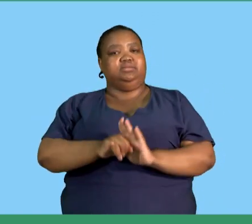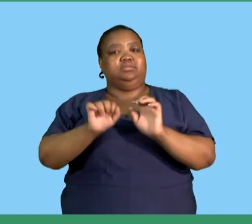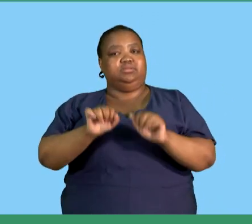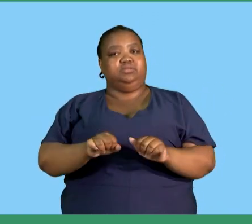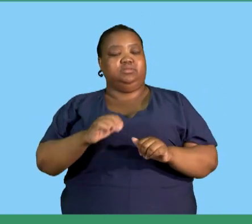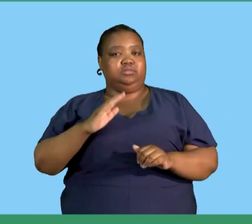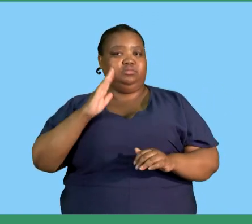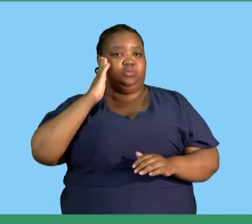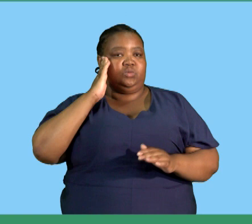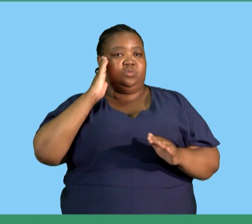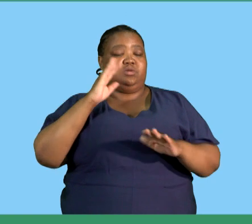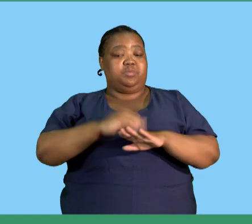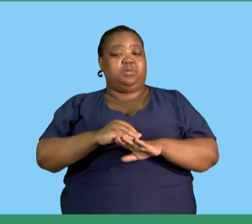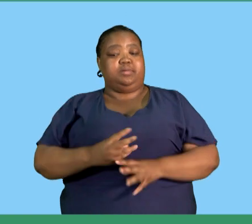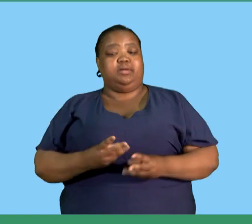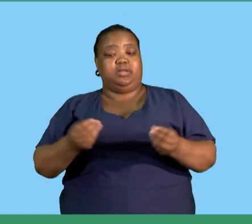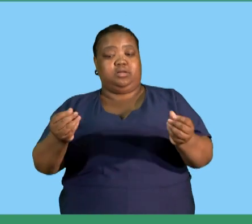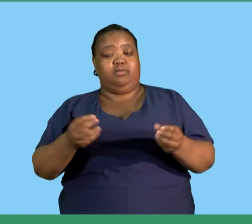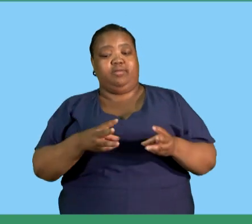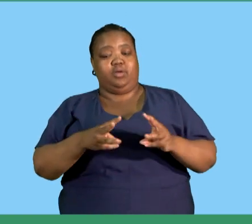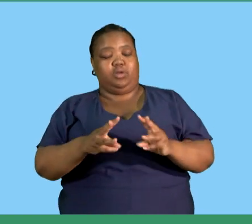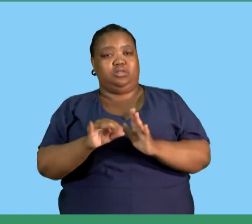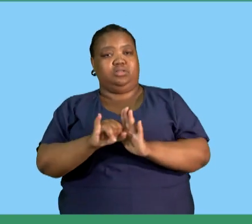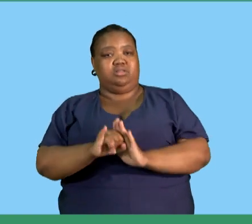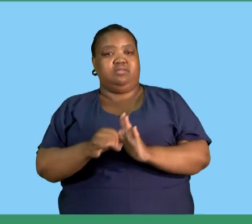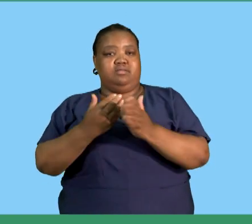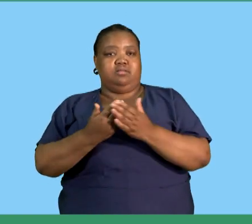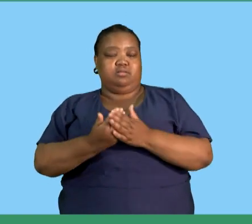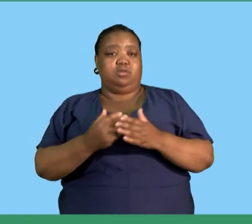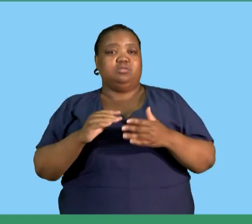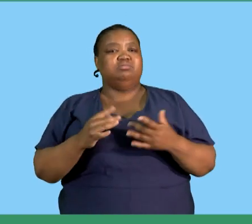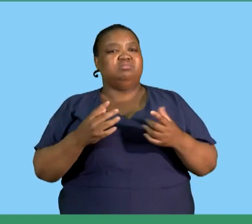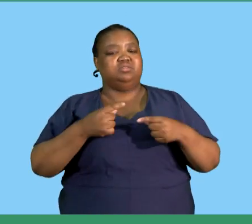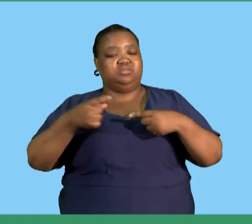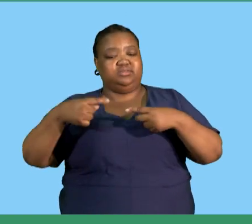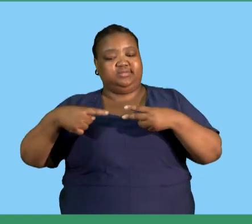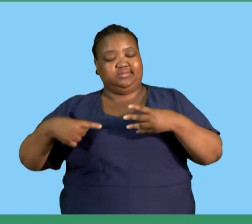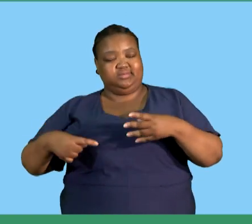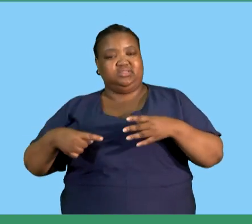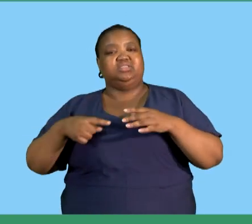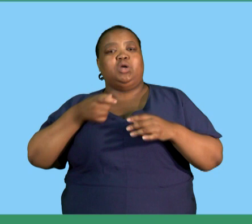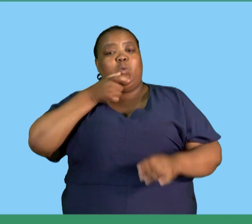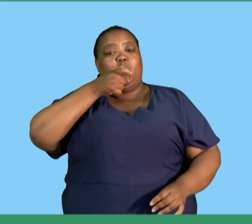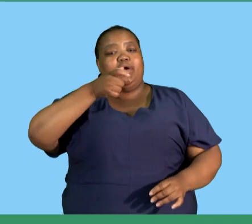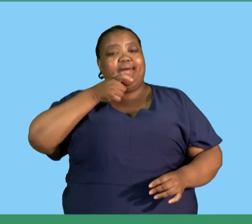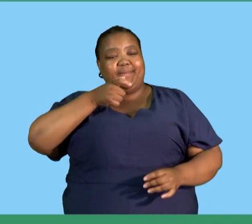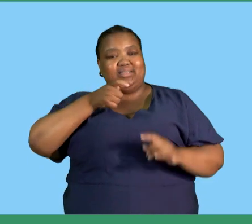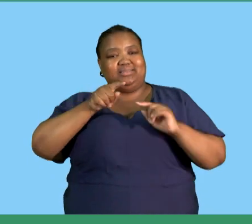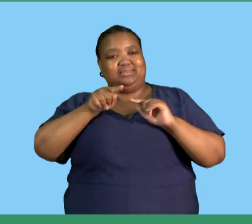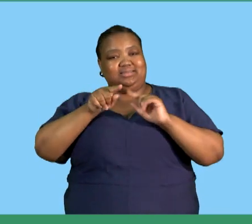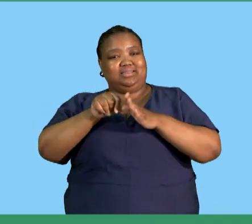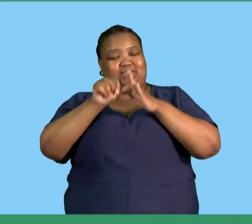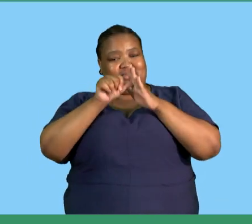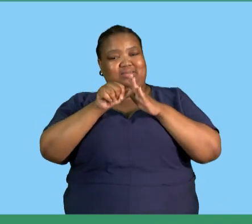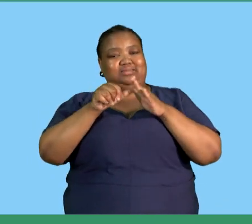to identify the correct problem-solving technique. So all these techniques, they've got keywords. So if you were to